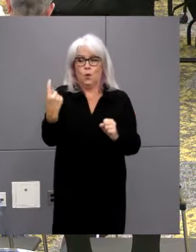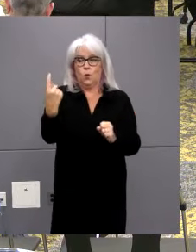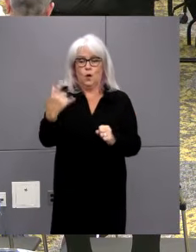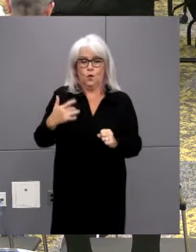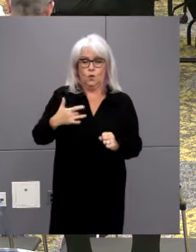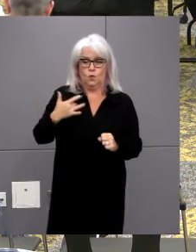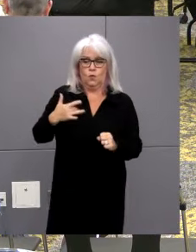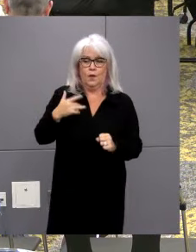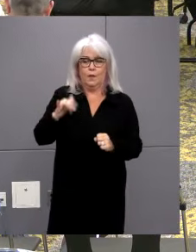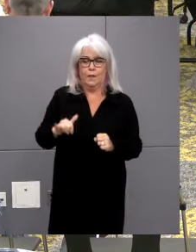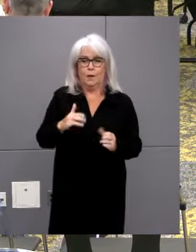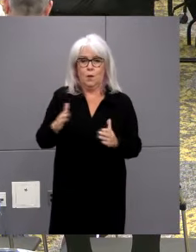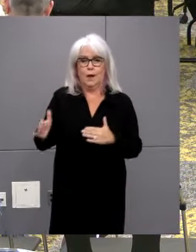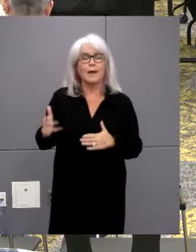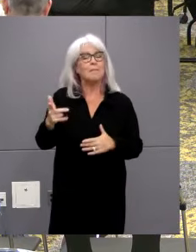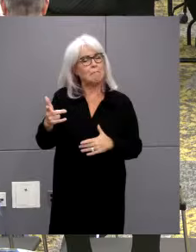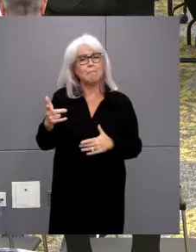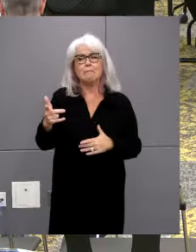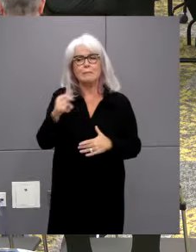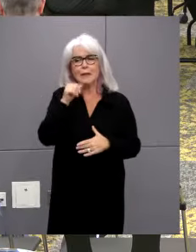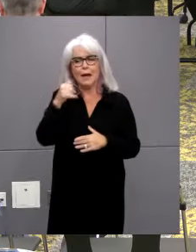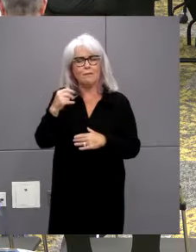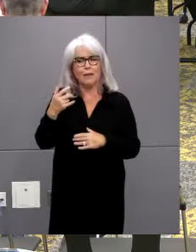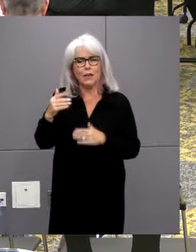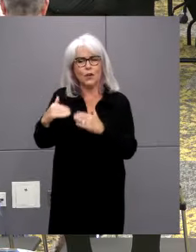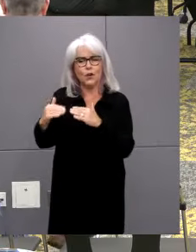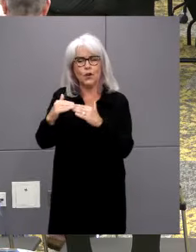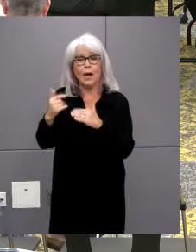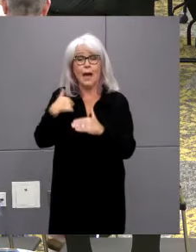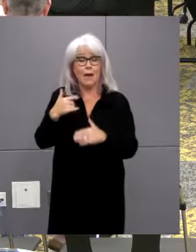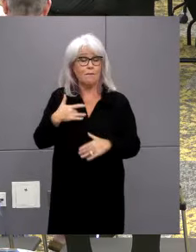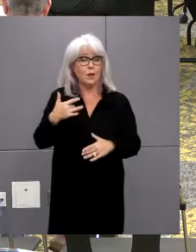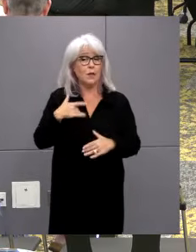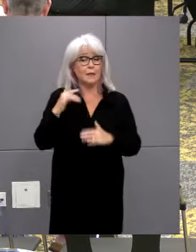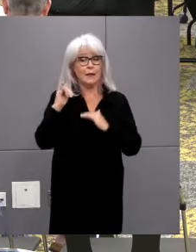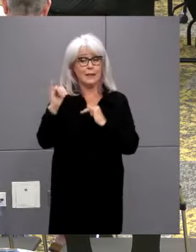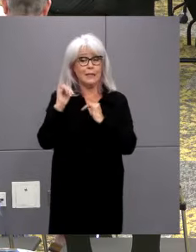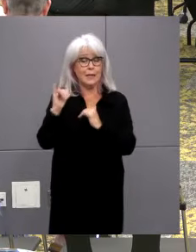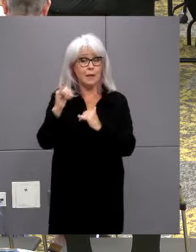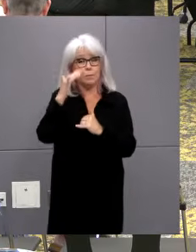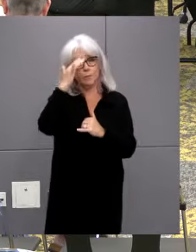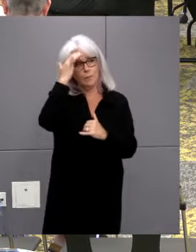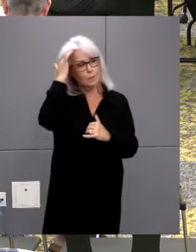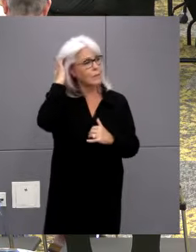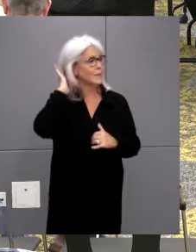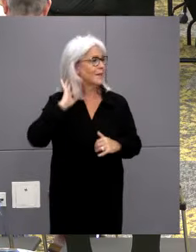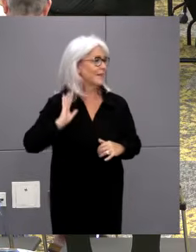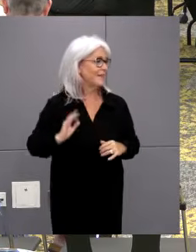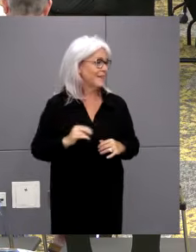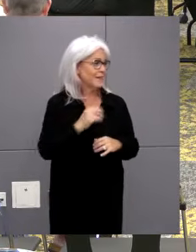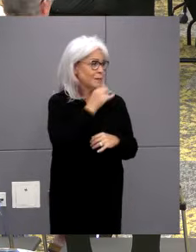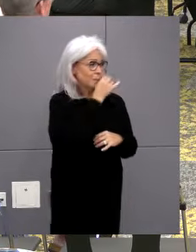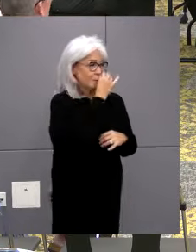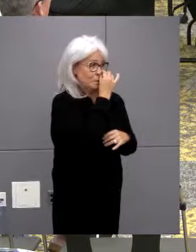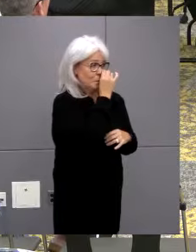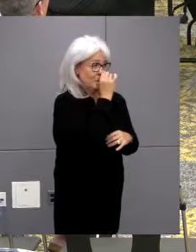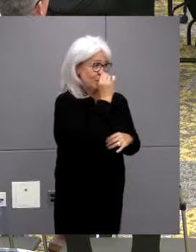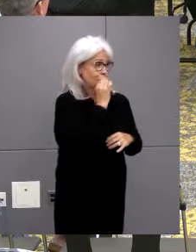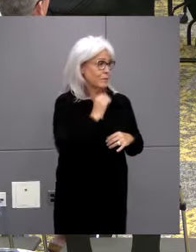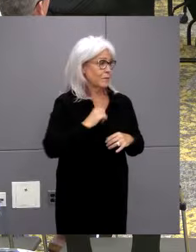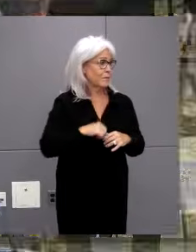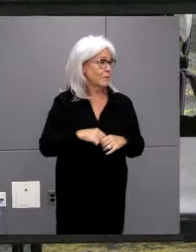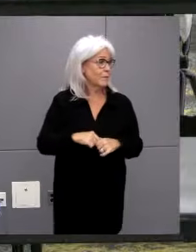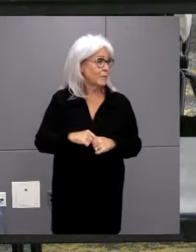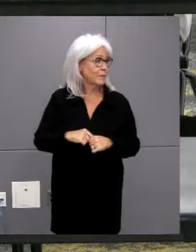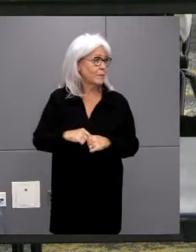this way. That's just not fair. I felt that way from the beginning. Okay. Mr. Chair, I called the question. Chair,